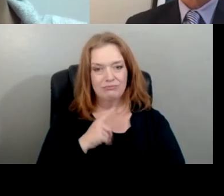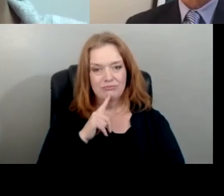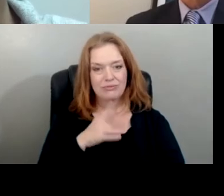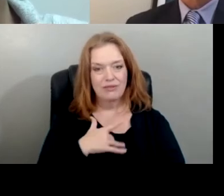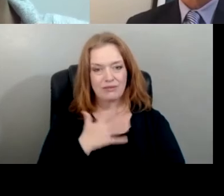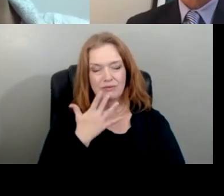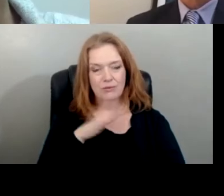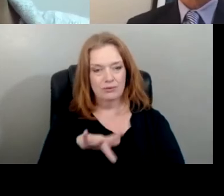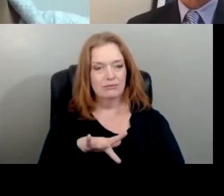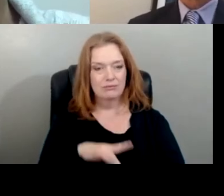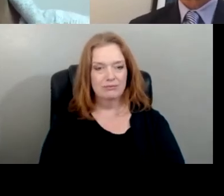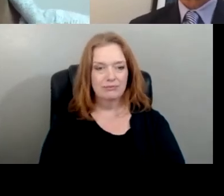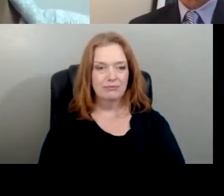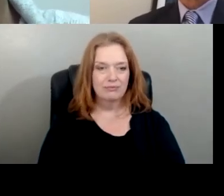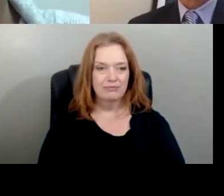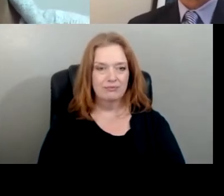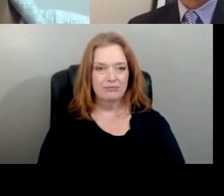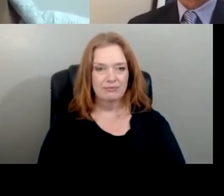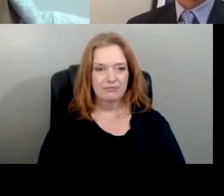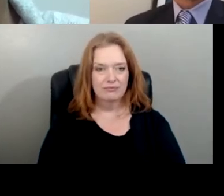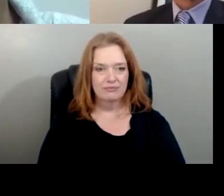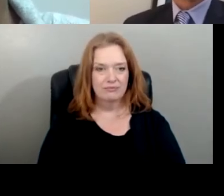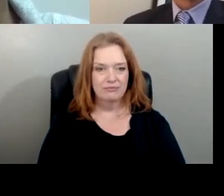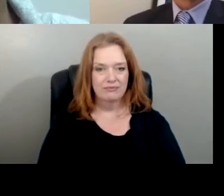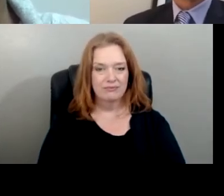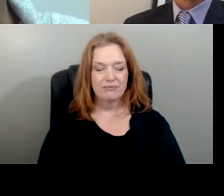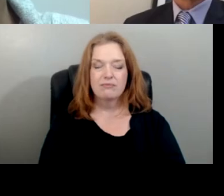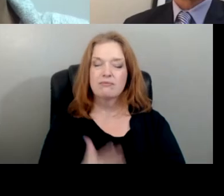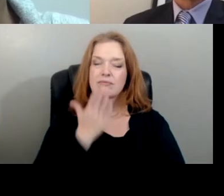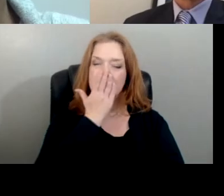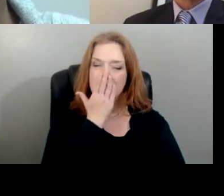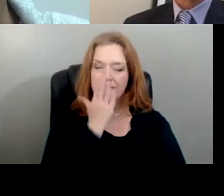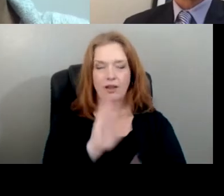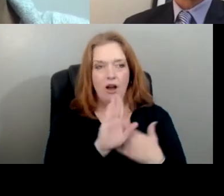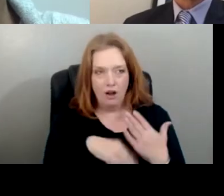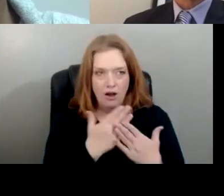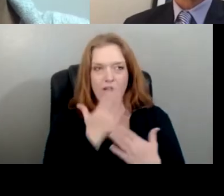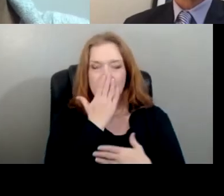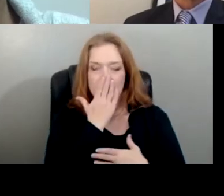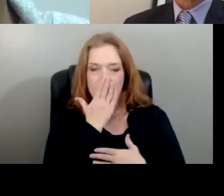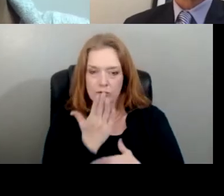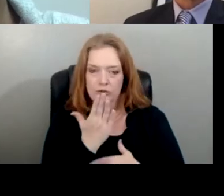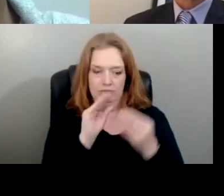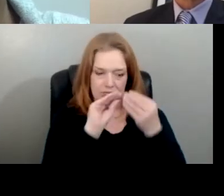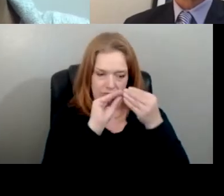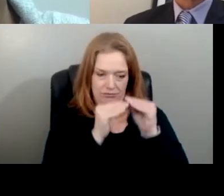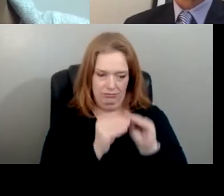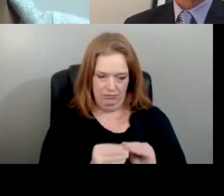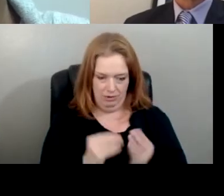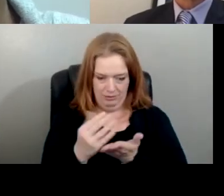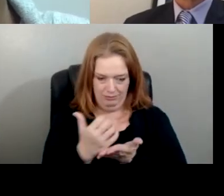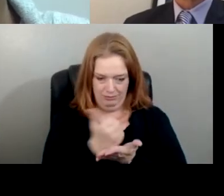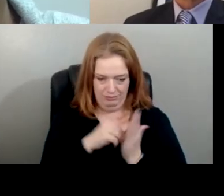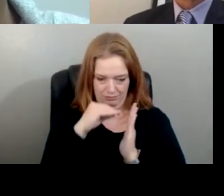of good quality data projects, including particularly with missing